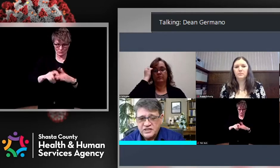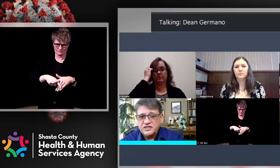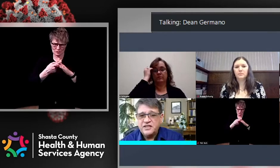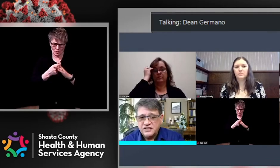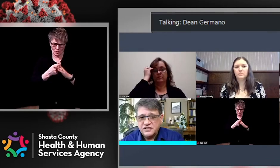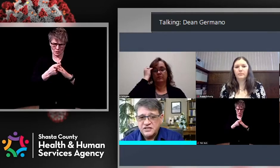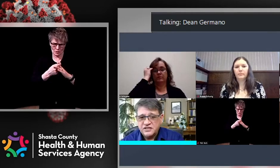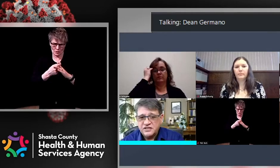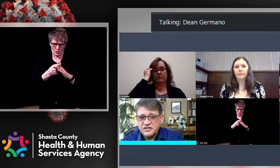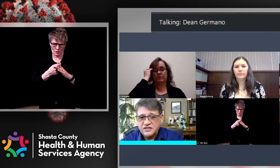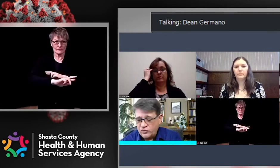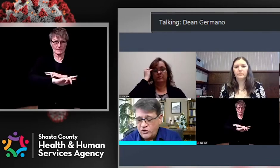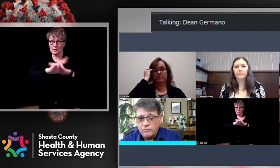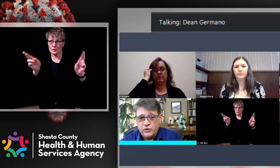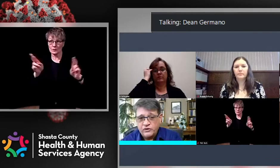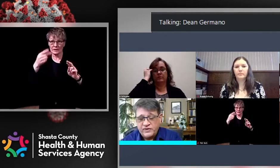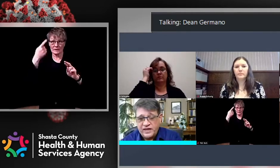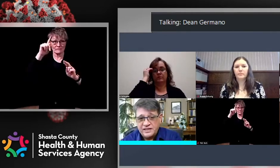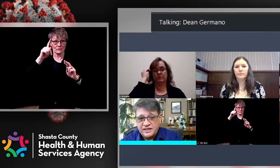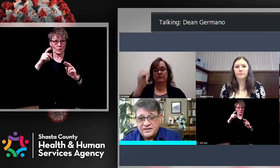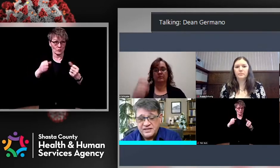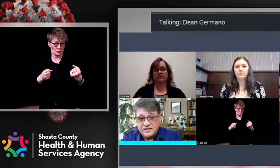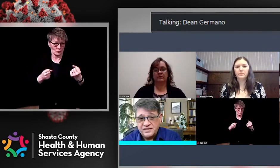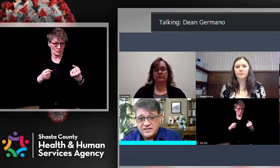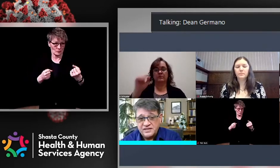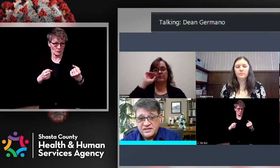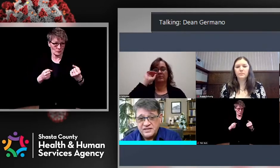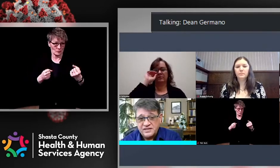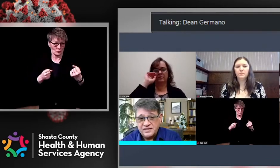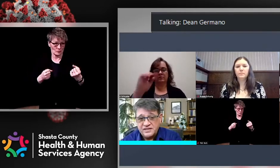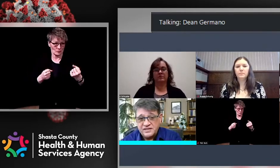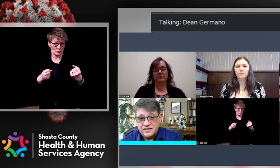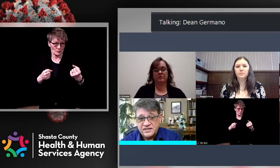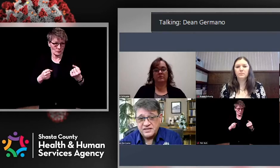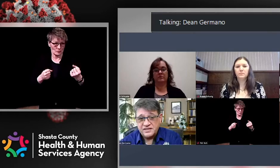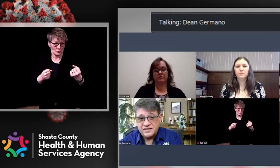to assist in this process because we're all motivated to get this done.